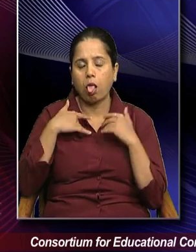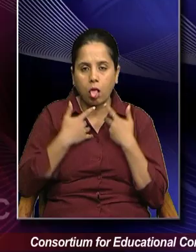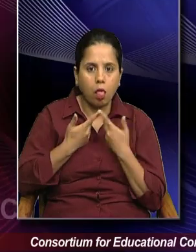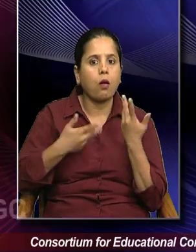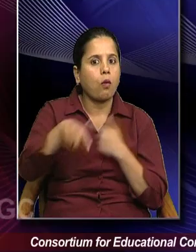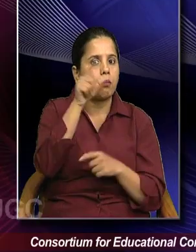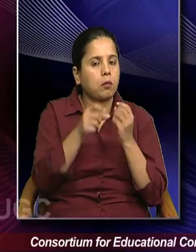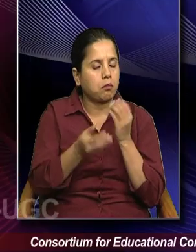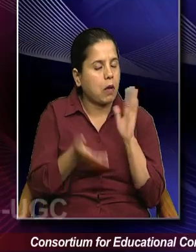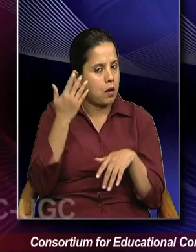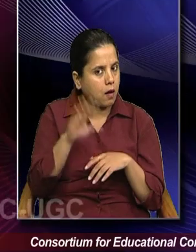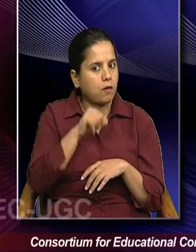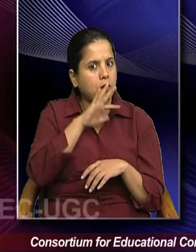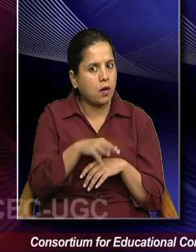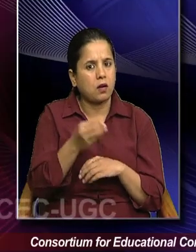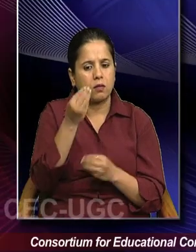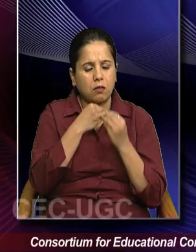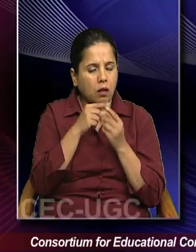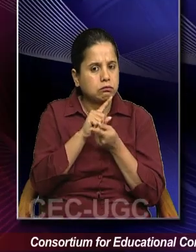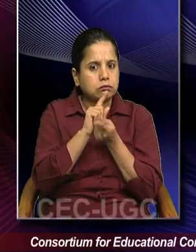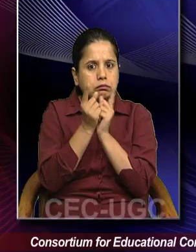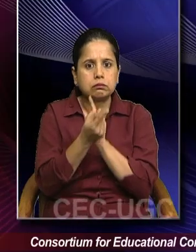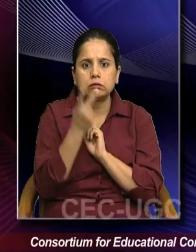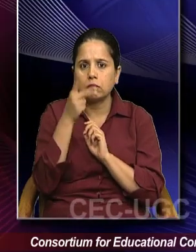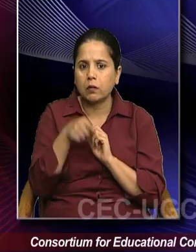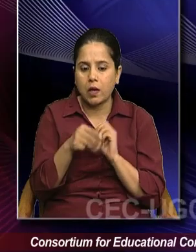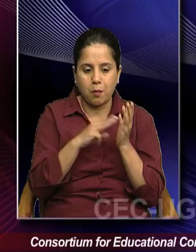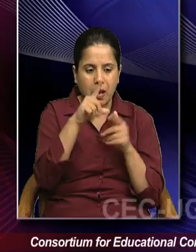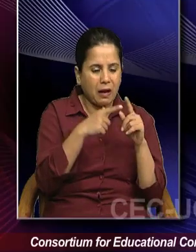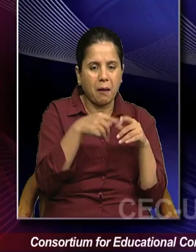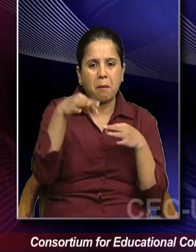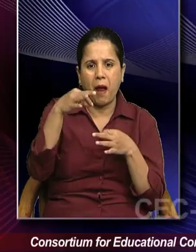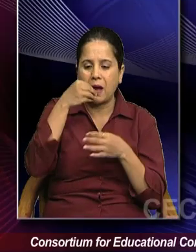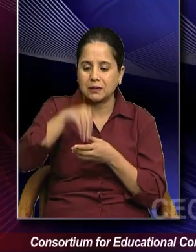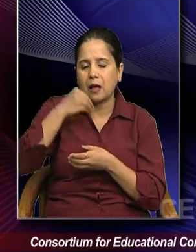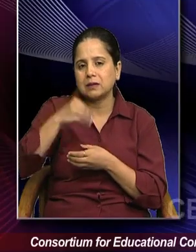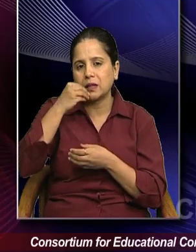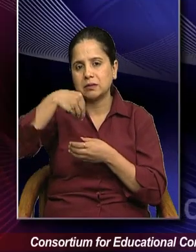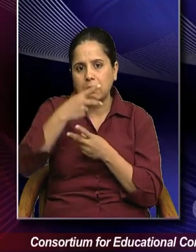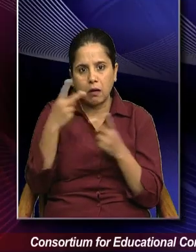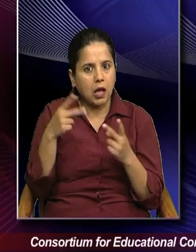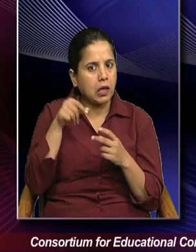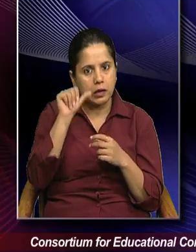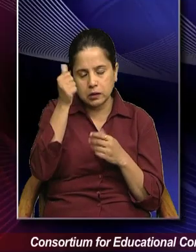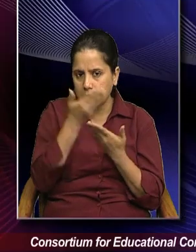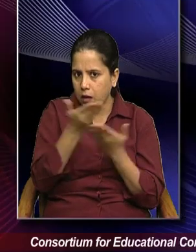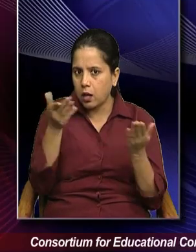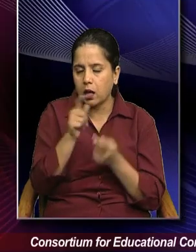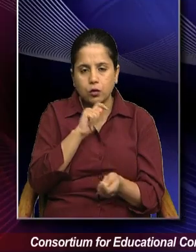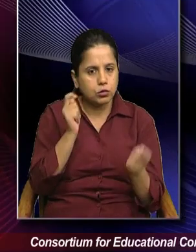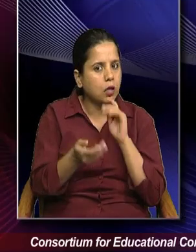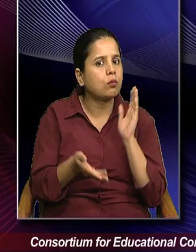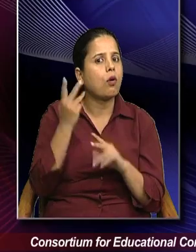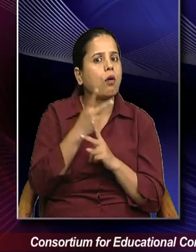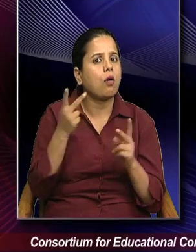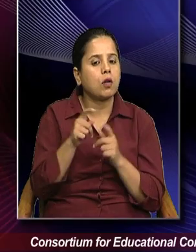among adolescents. Nutrition transition from millets to packaged snacks, India's plate is changing.